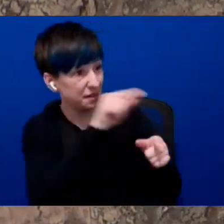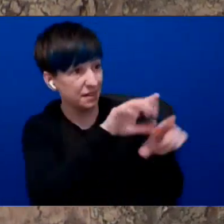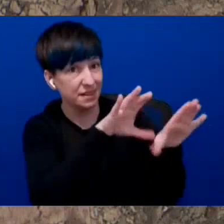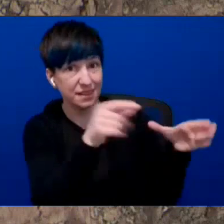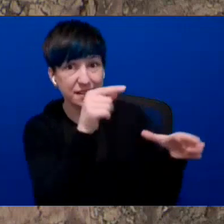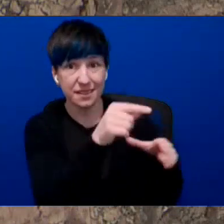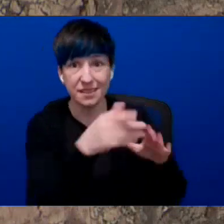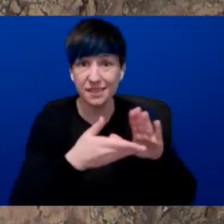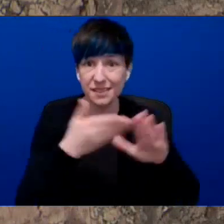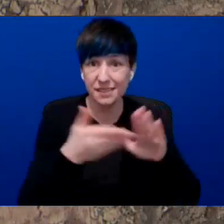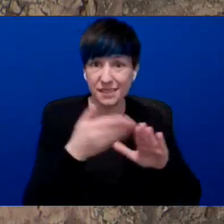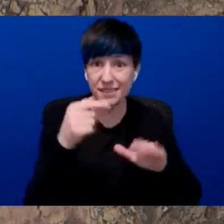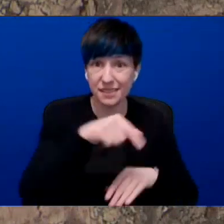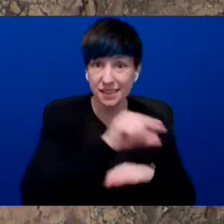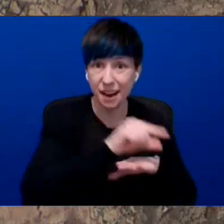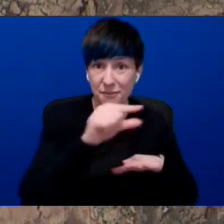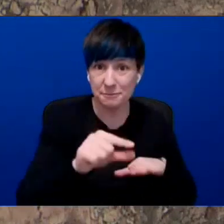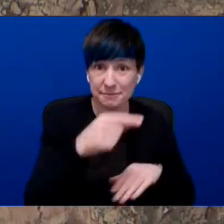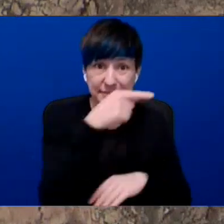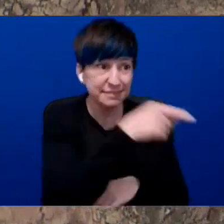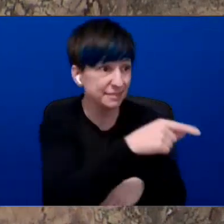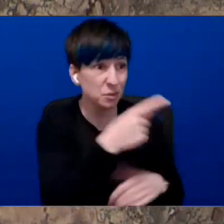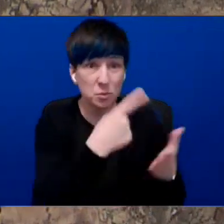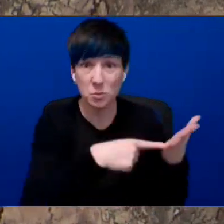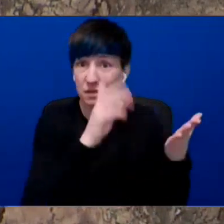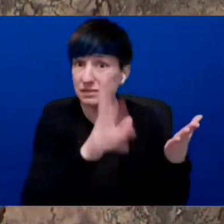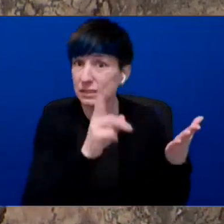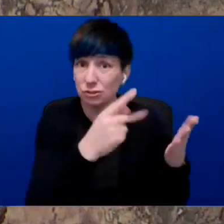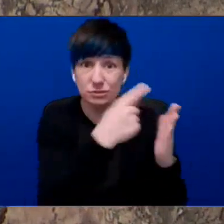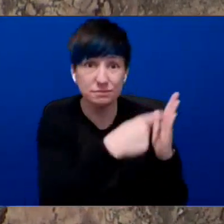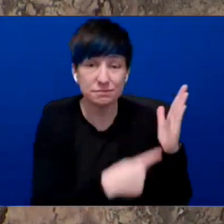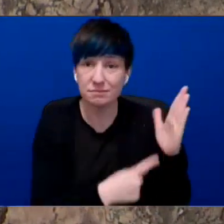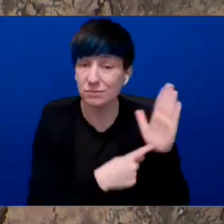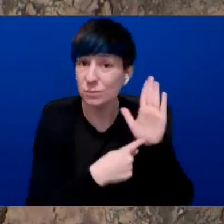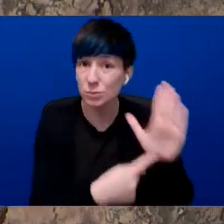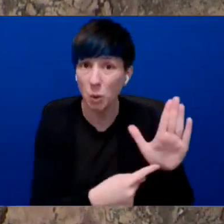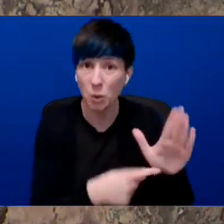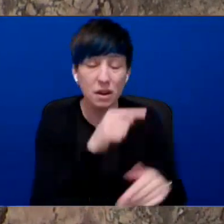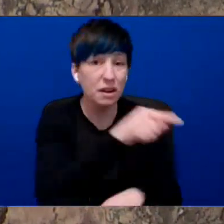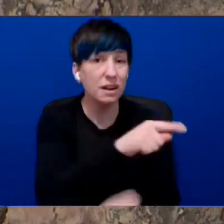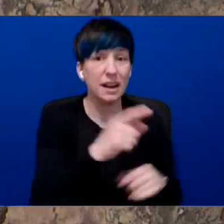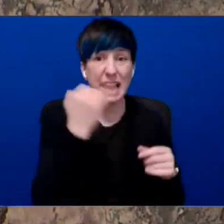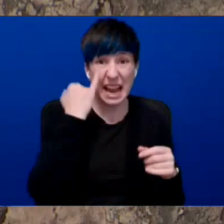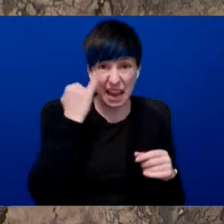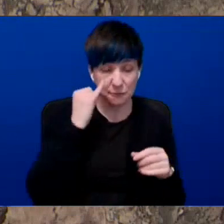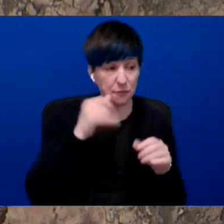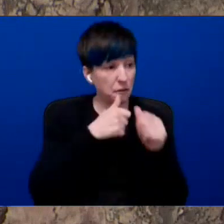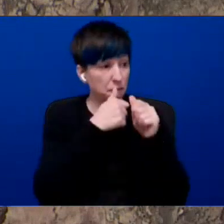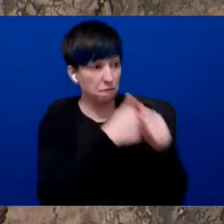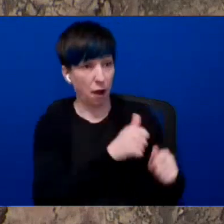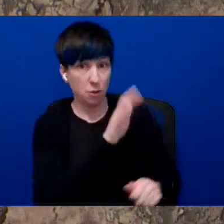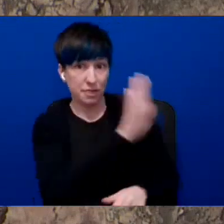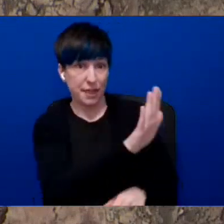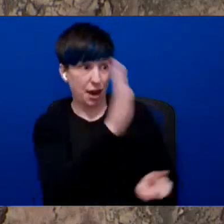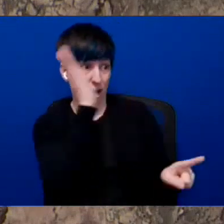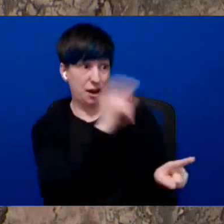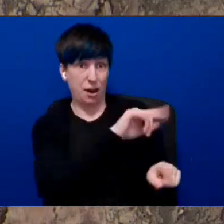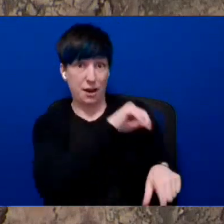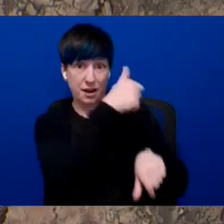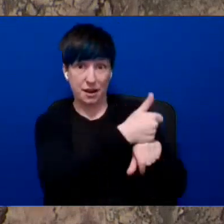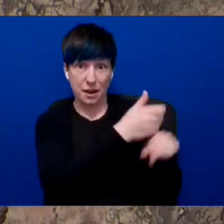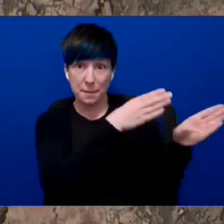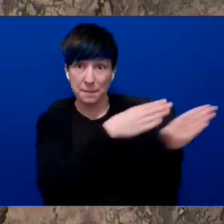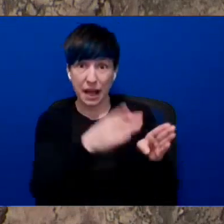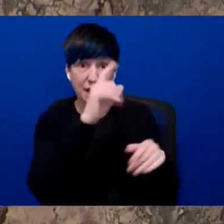Speaker, under their 10-year rates plan, families today would be paying $140 more